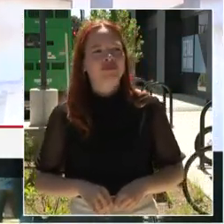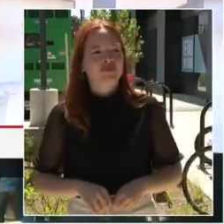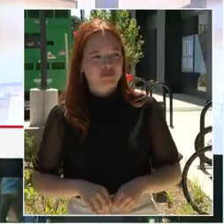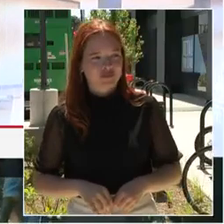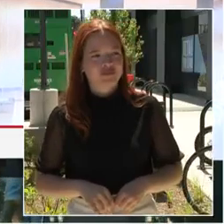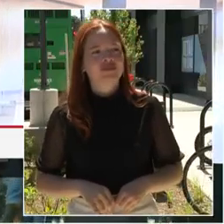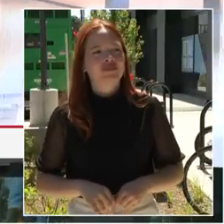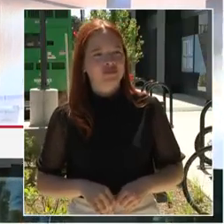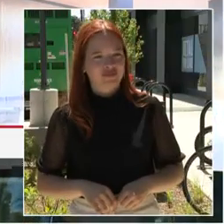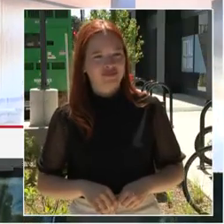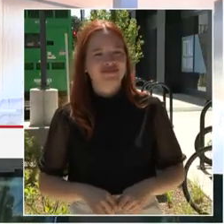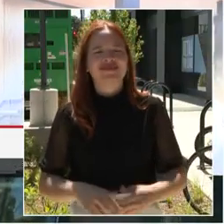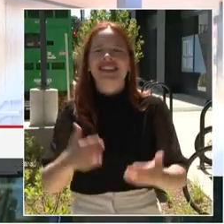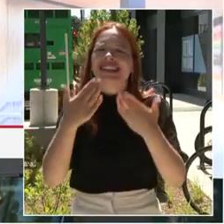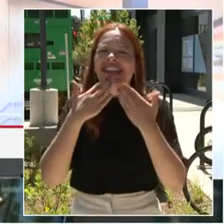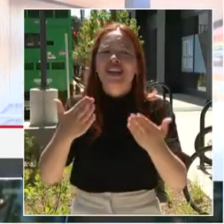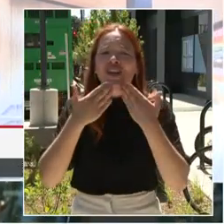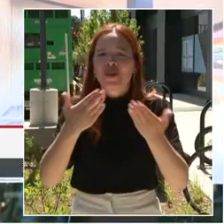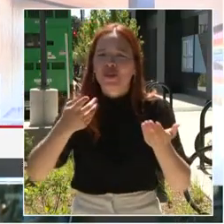Thank you, everyone.